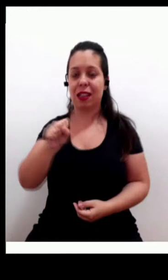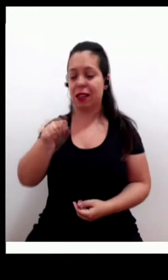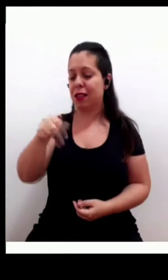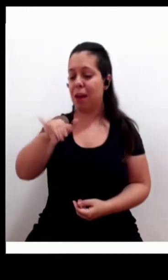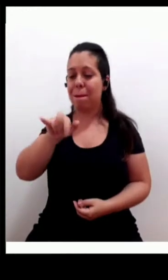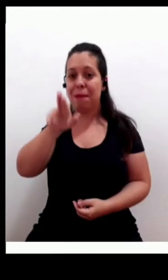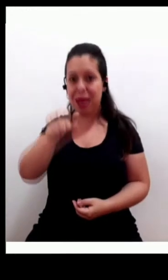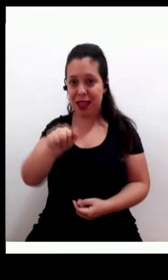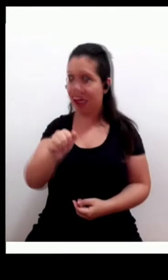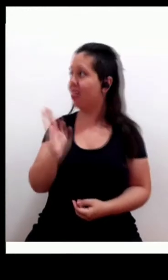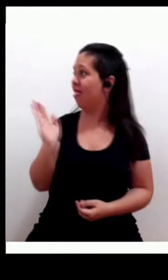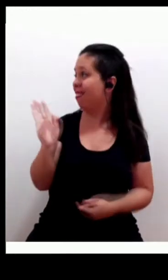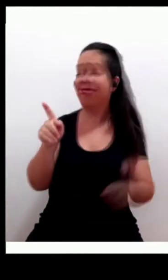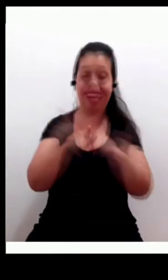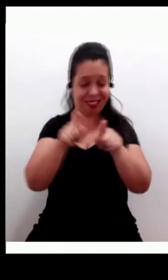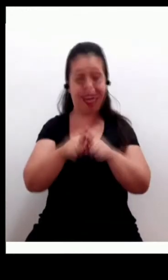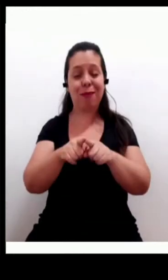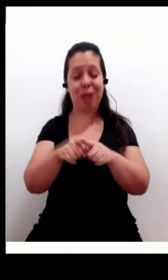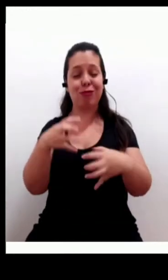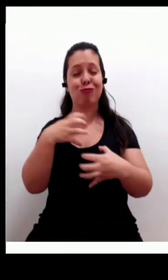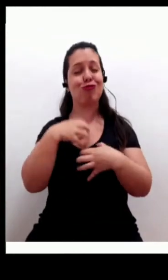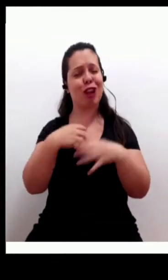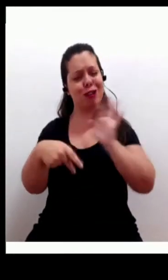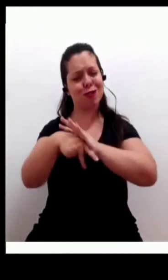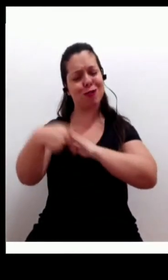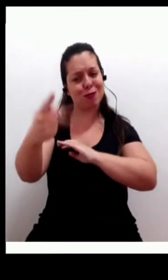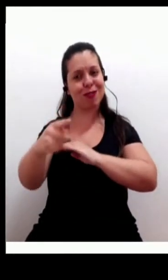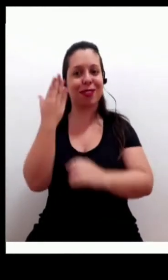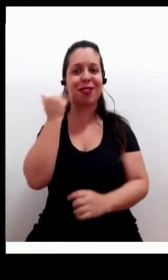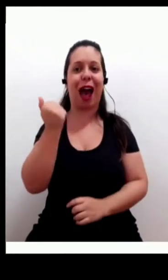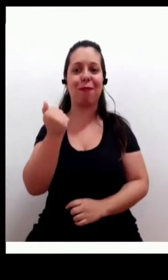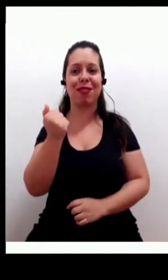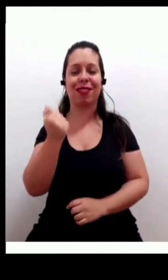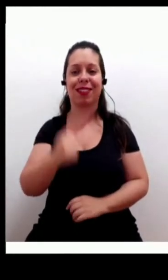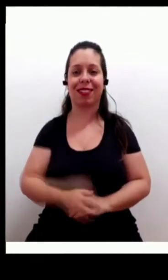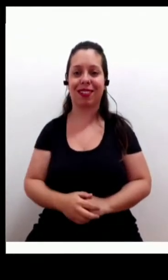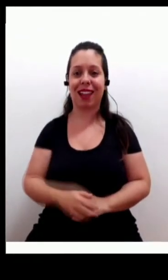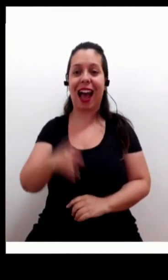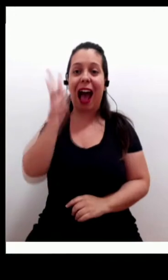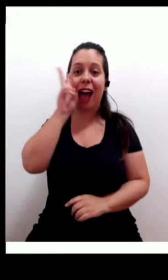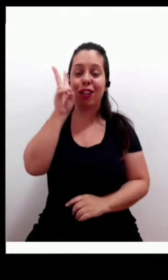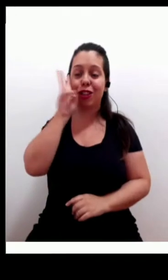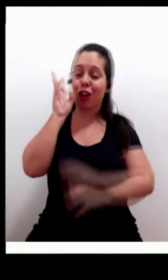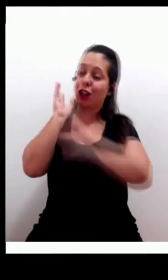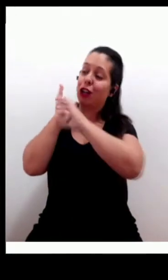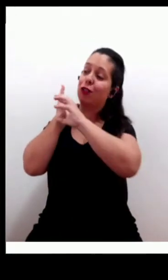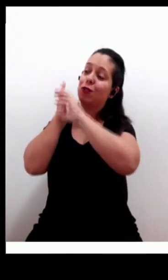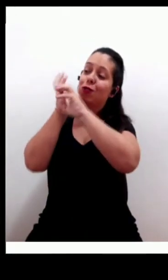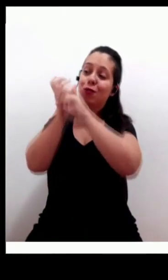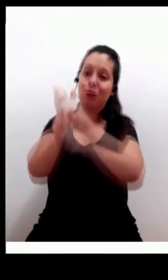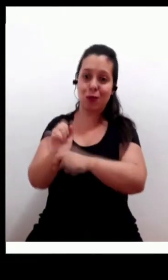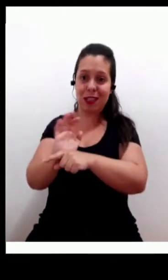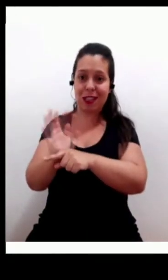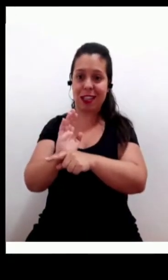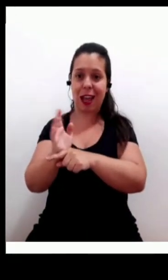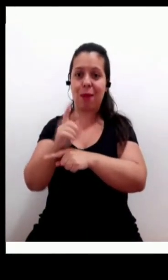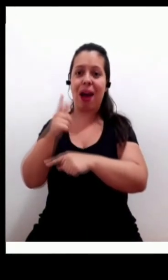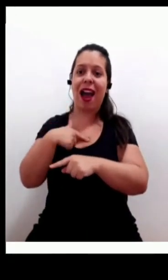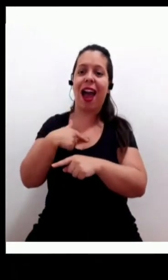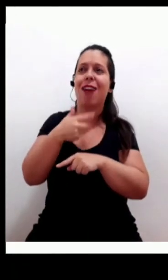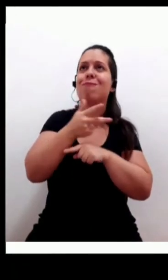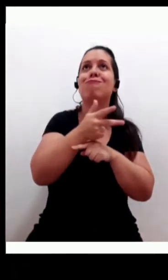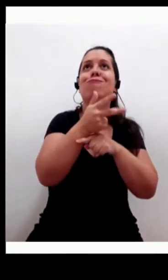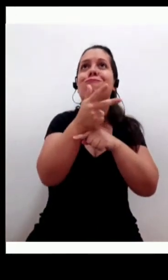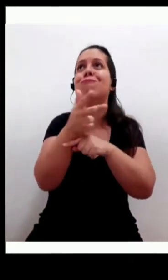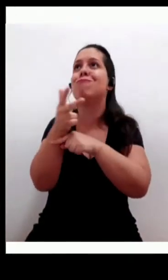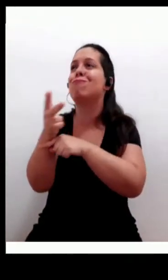does. The story of film, An Odyssey, is a global road movie to find the innovators, the people